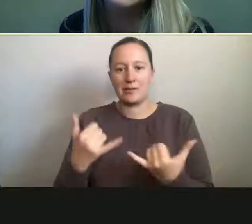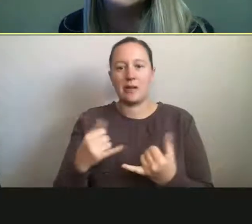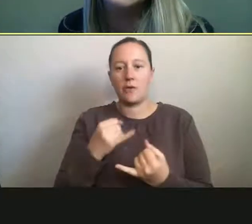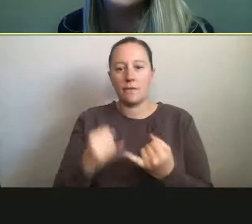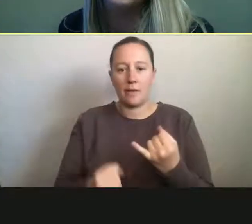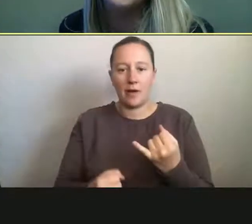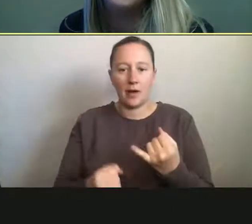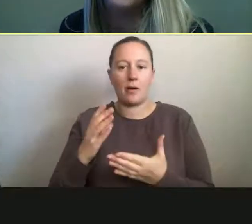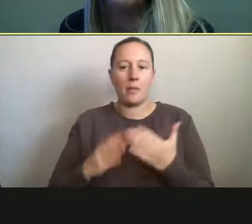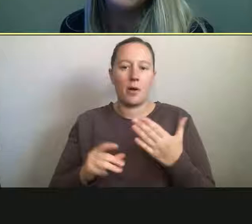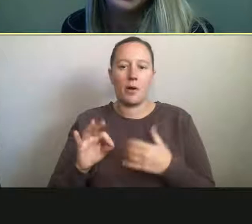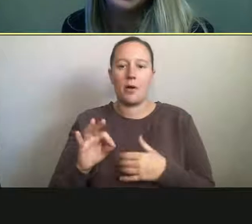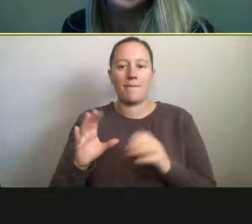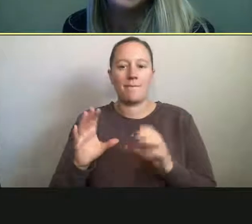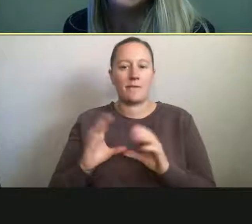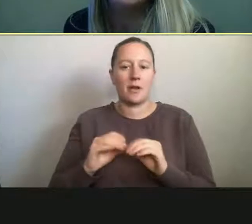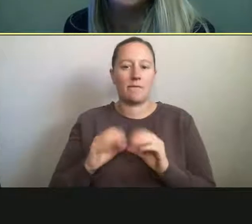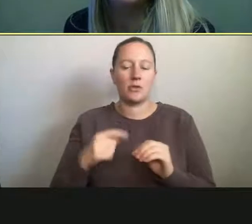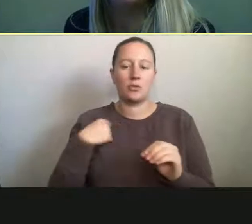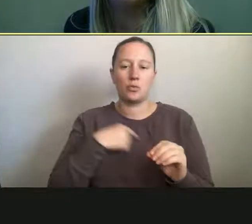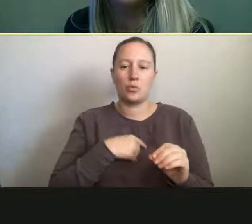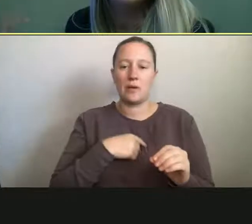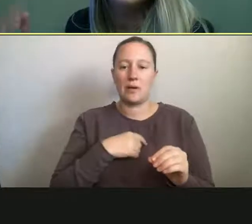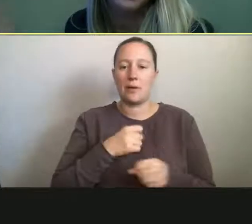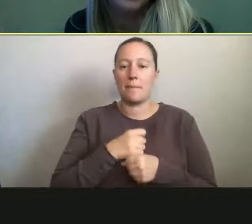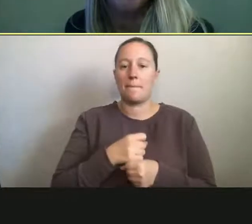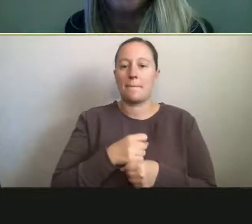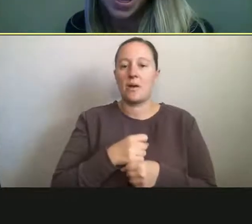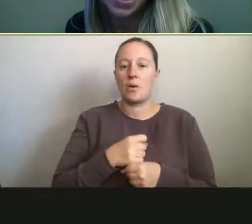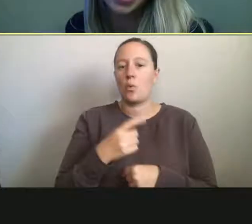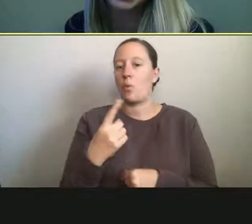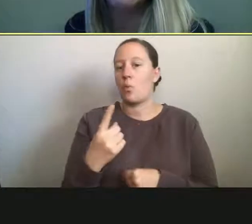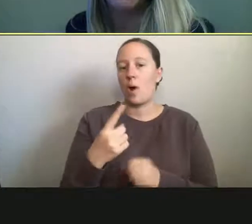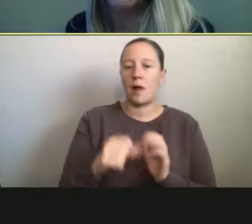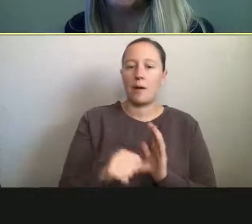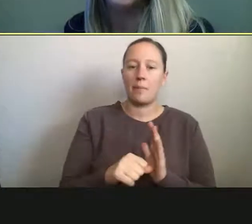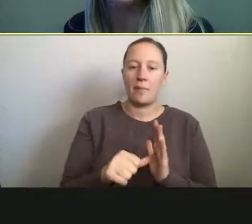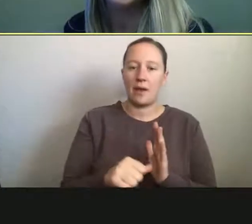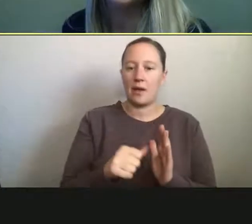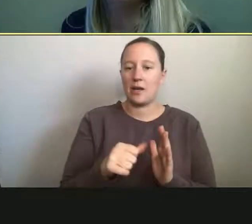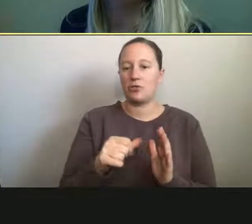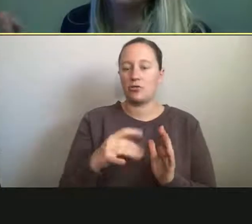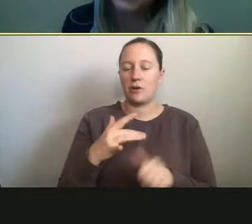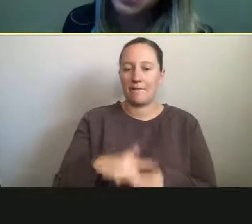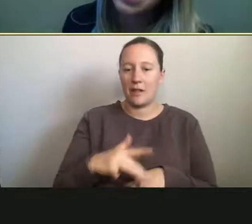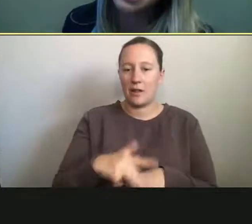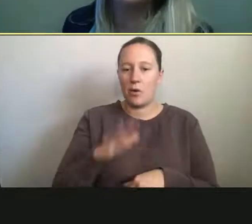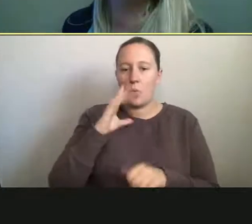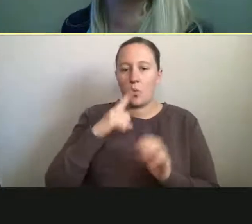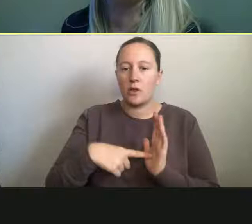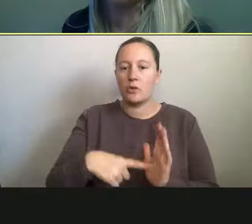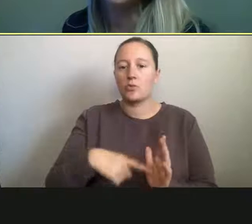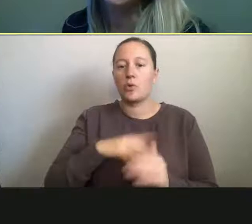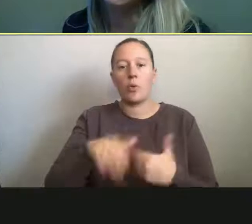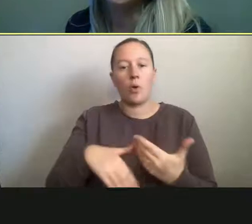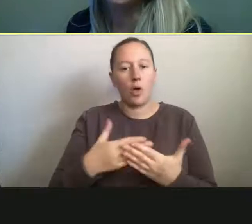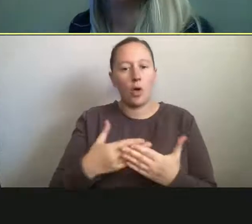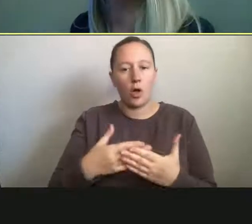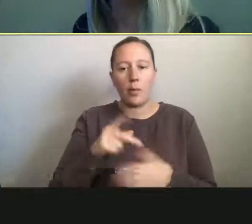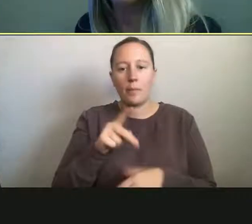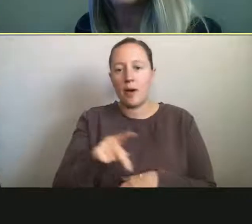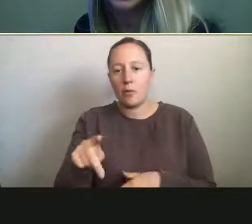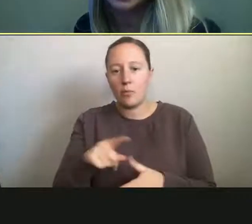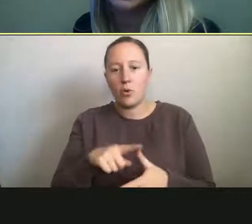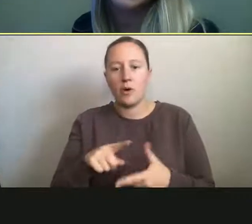conference. We are making one single page available that will show all of the slides, all the